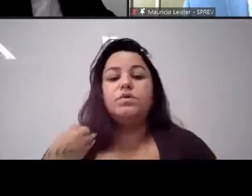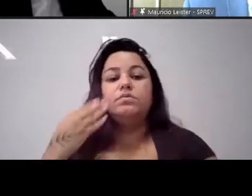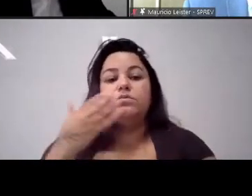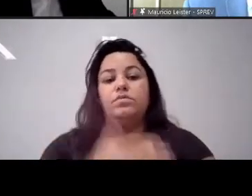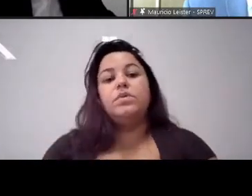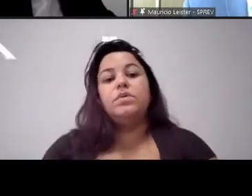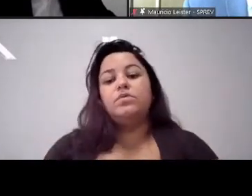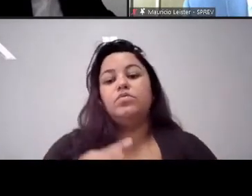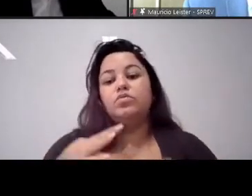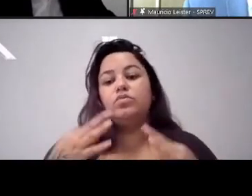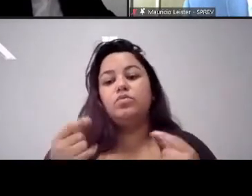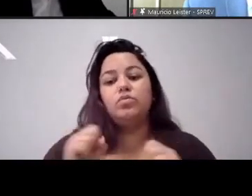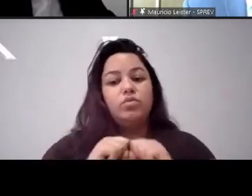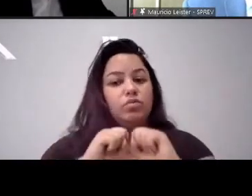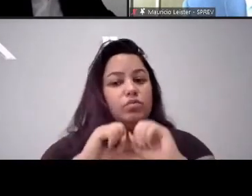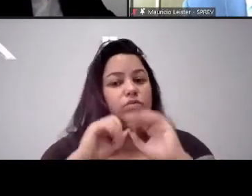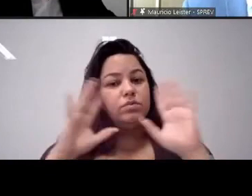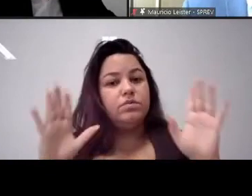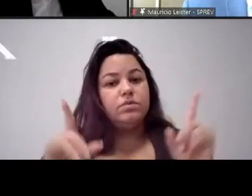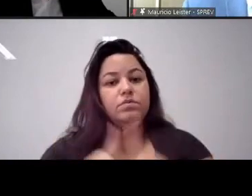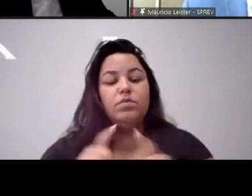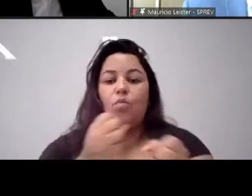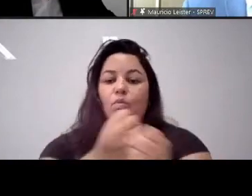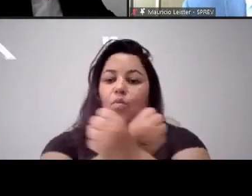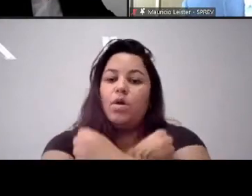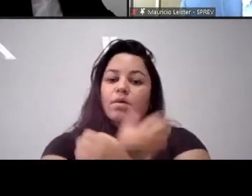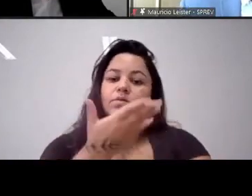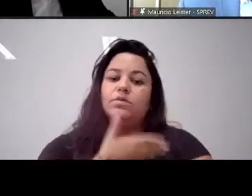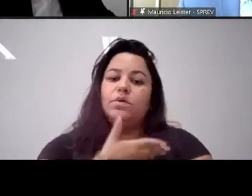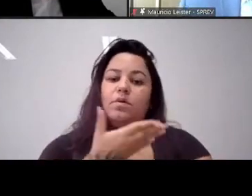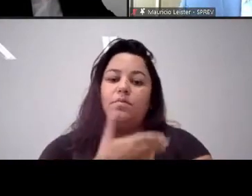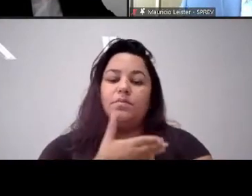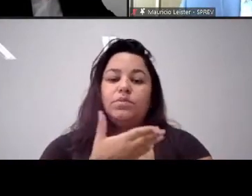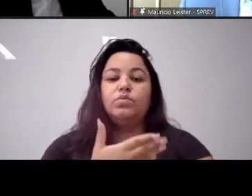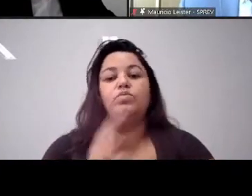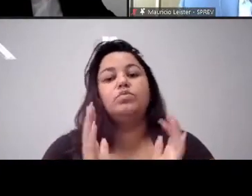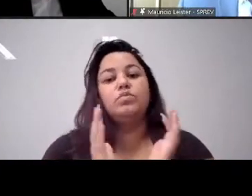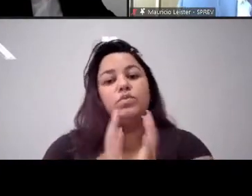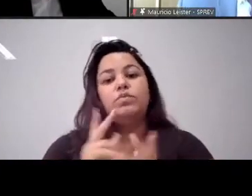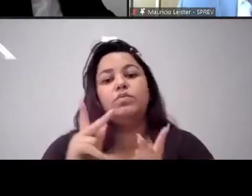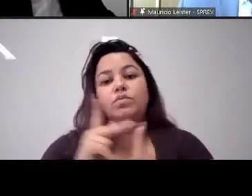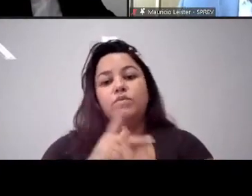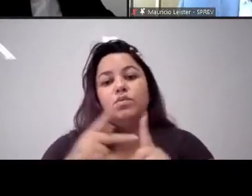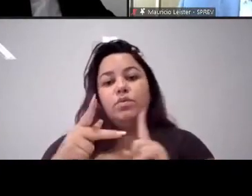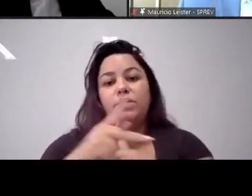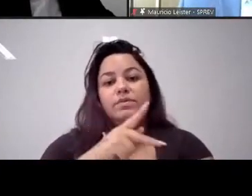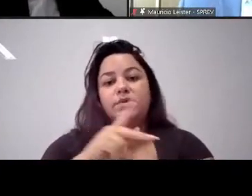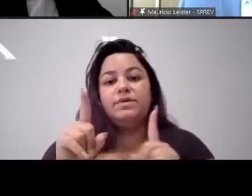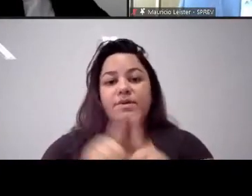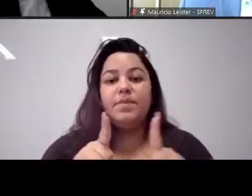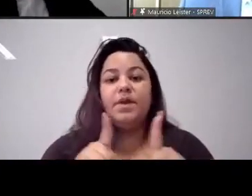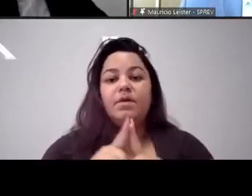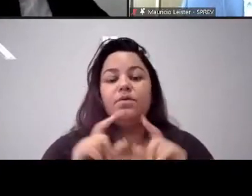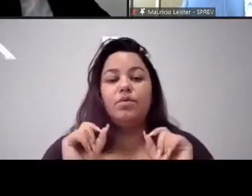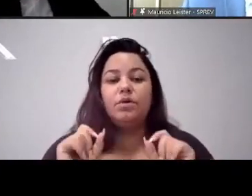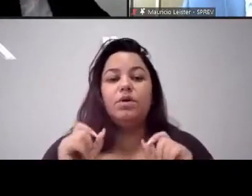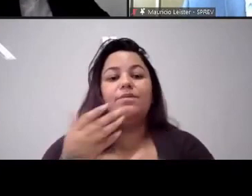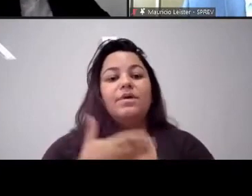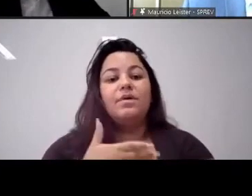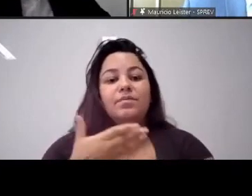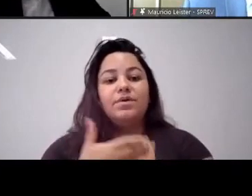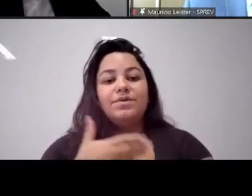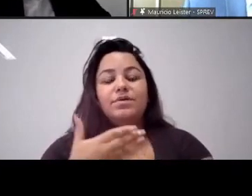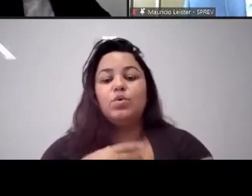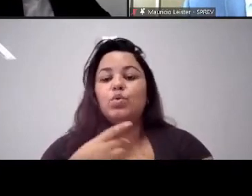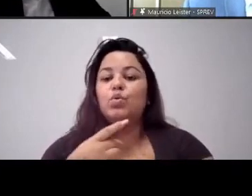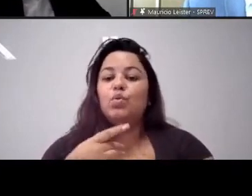so it was clarifying in this sector, and